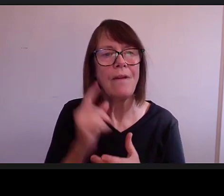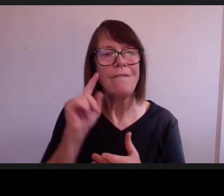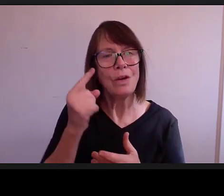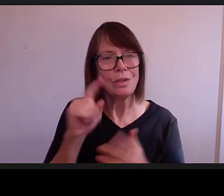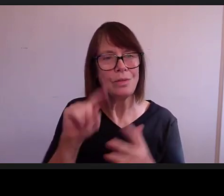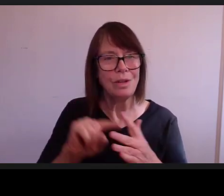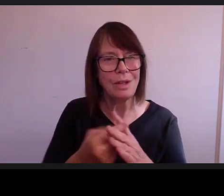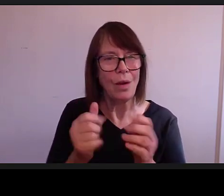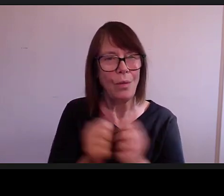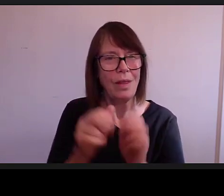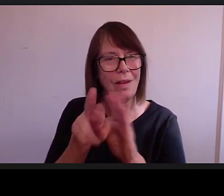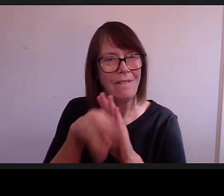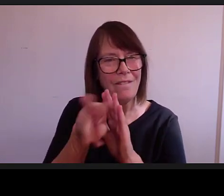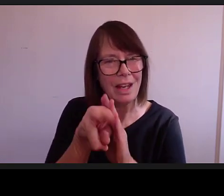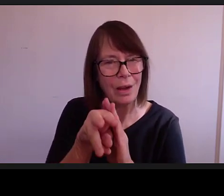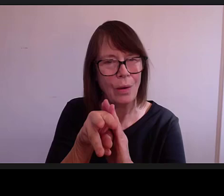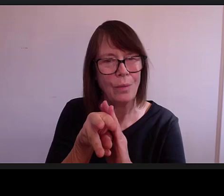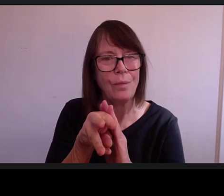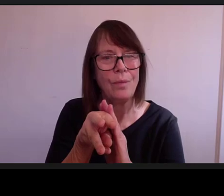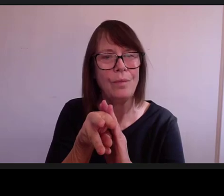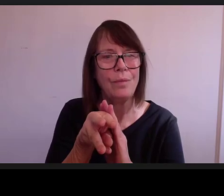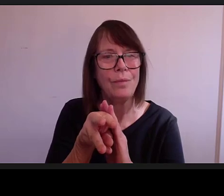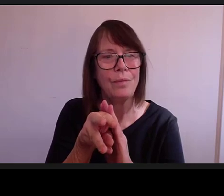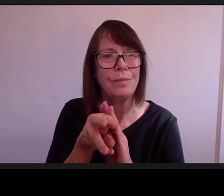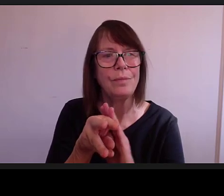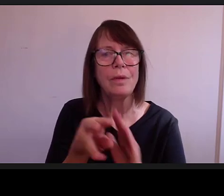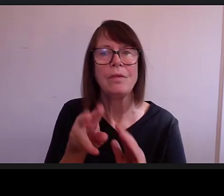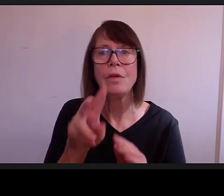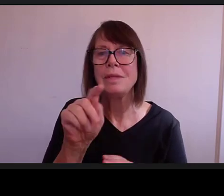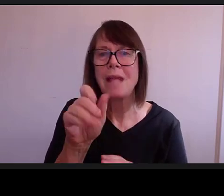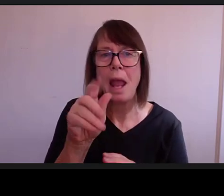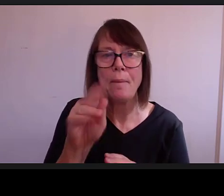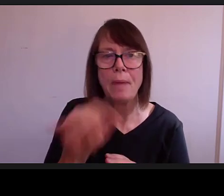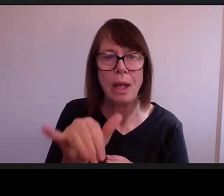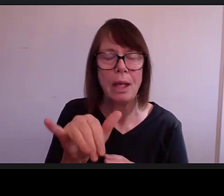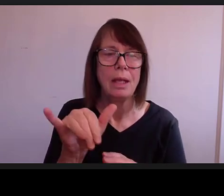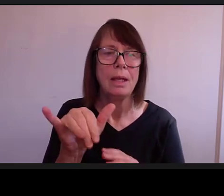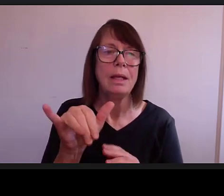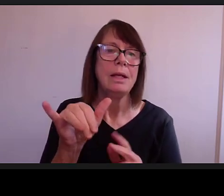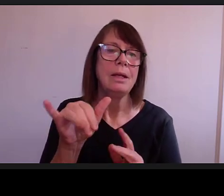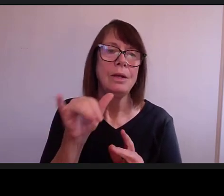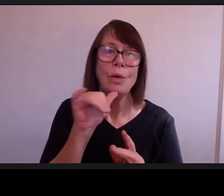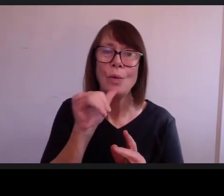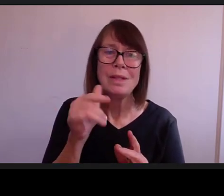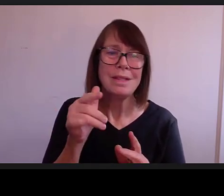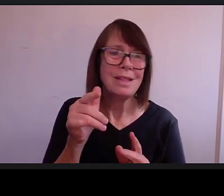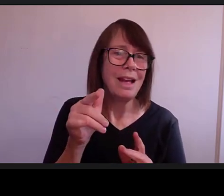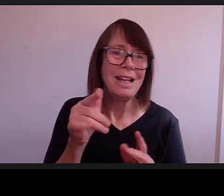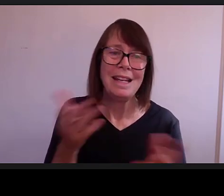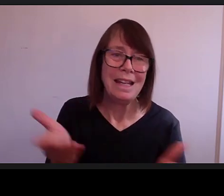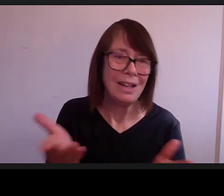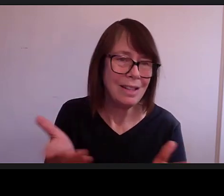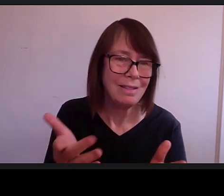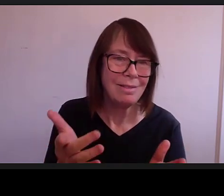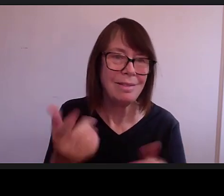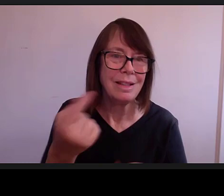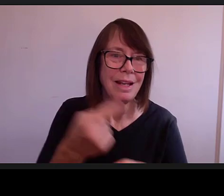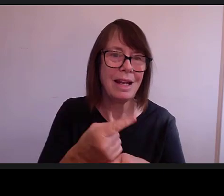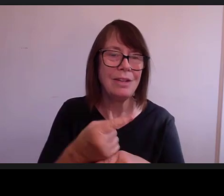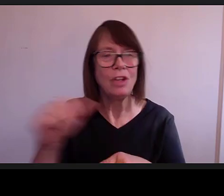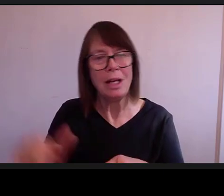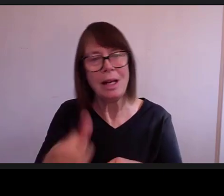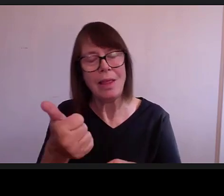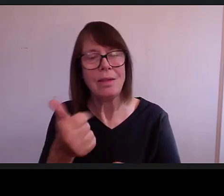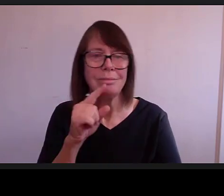with a video from Tammy White Quill's Knife, who is unfortunately not able to be with us today due to another commitment,